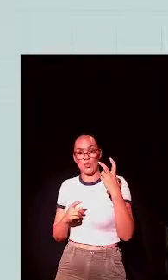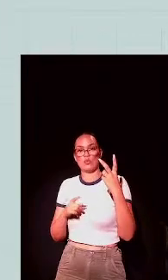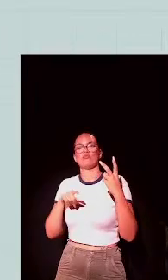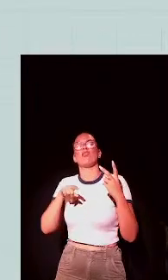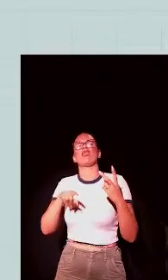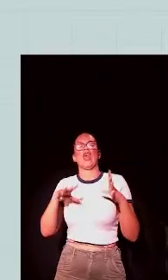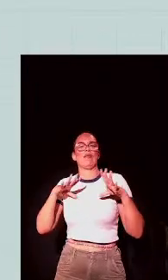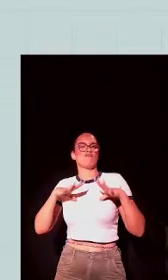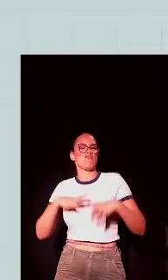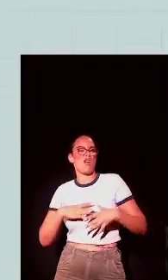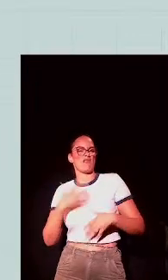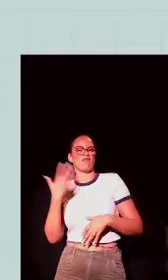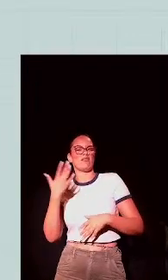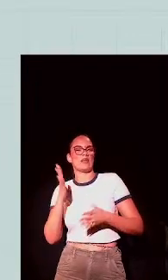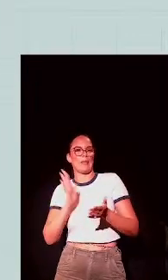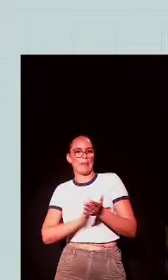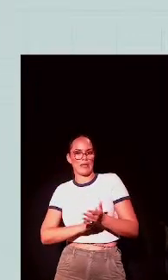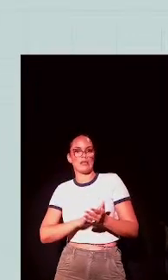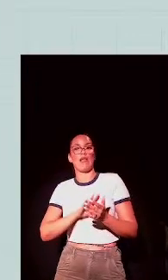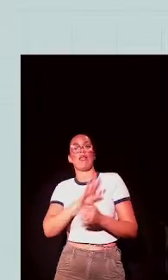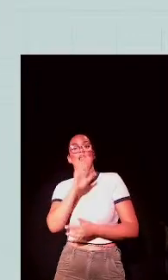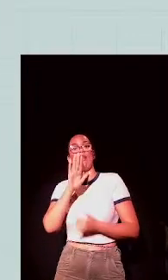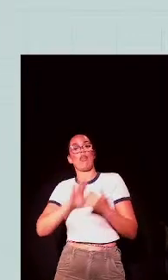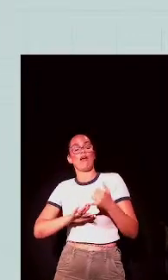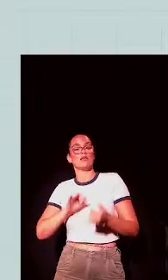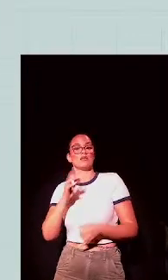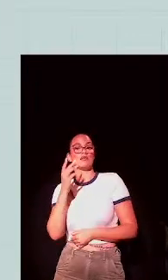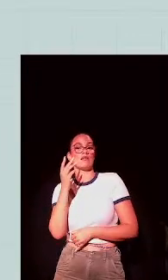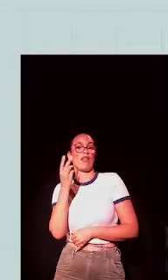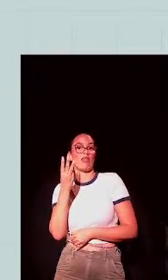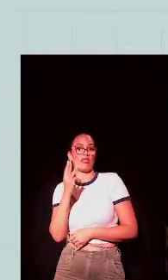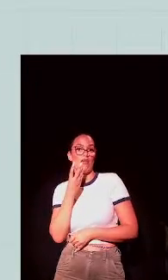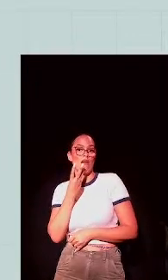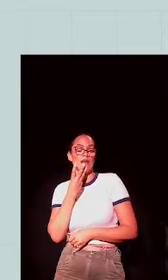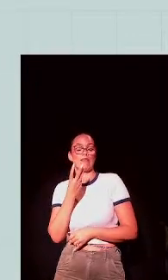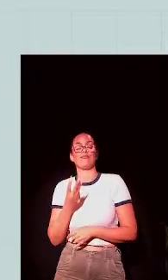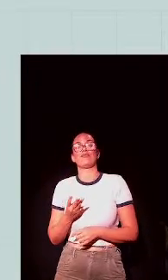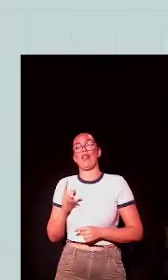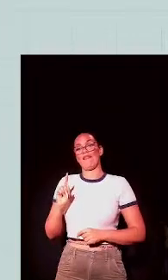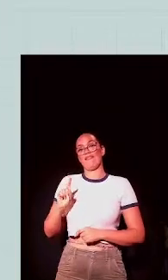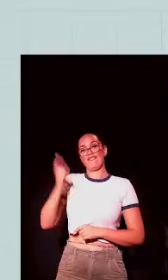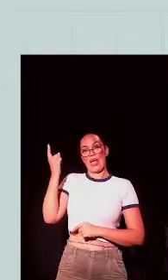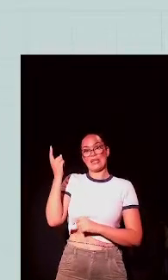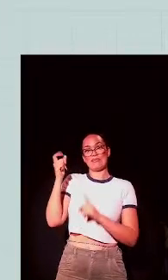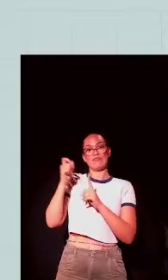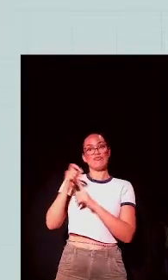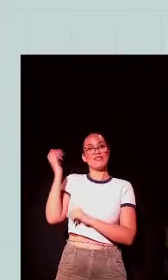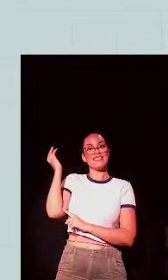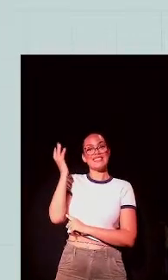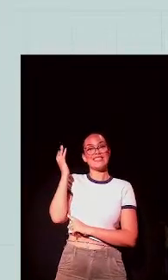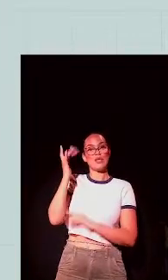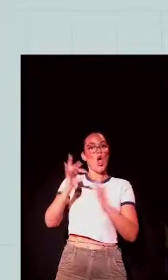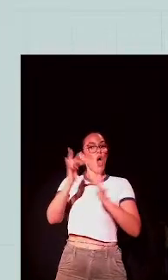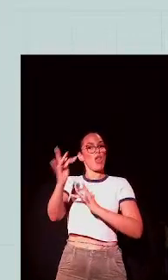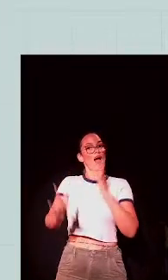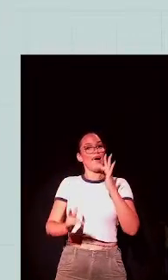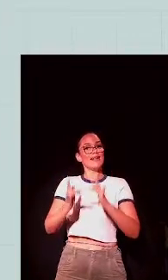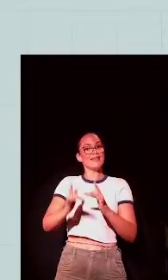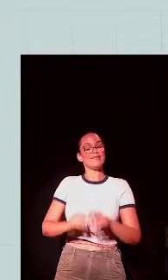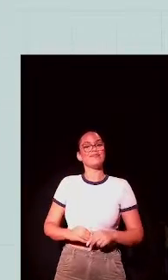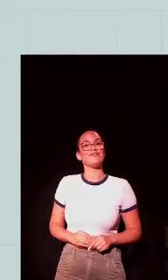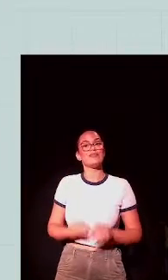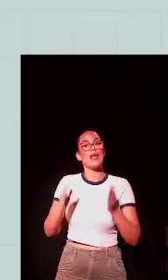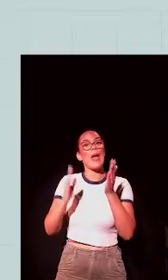break followed by a third. And the first presentation we have this evening is an online presentation.